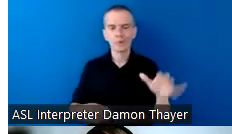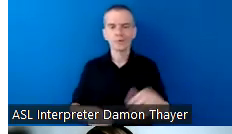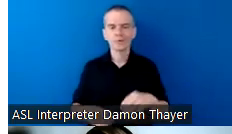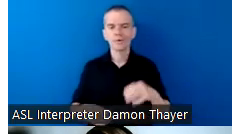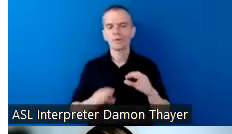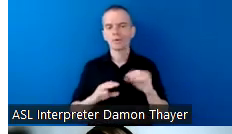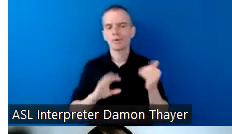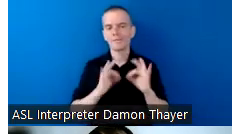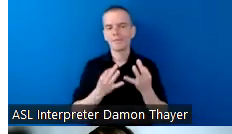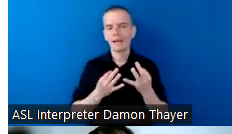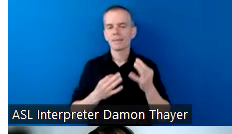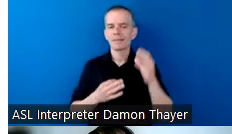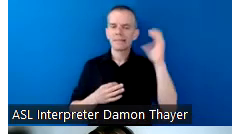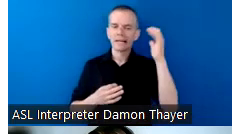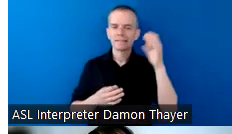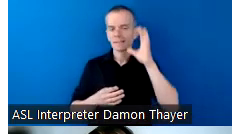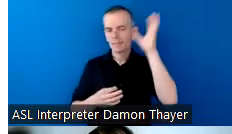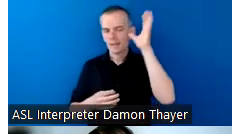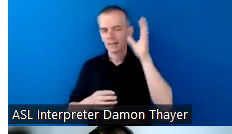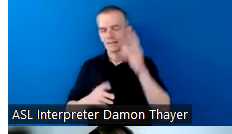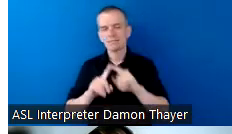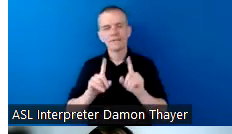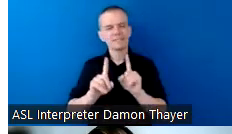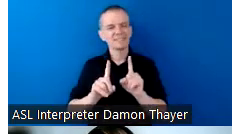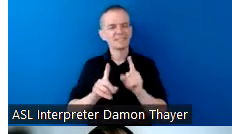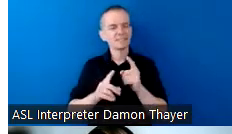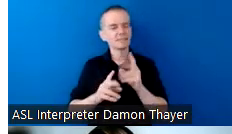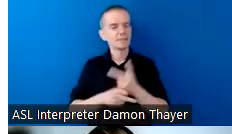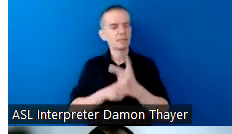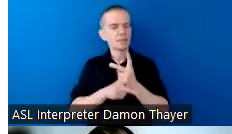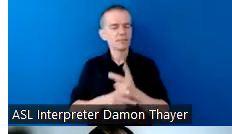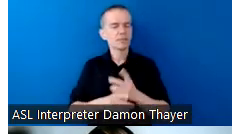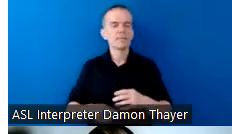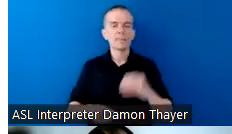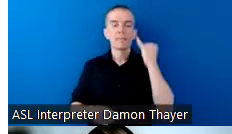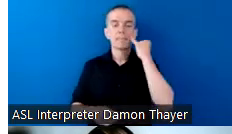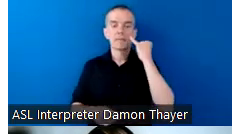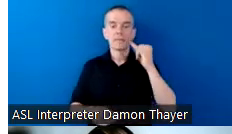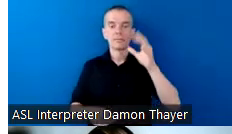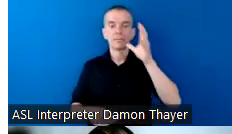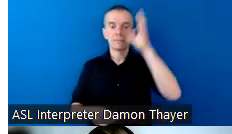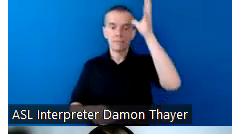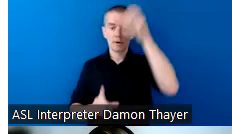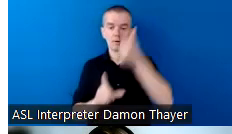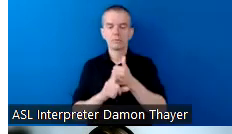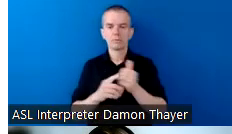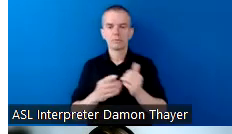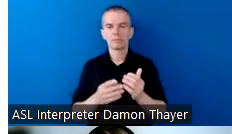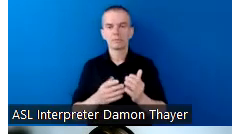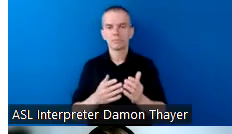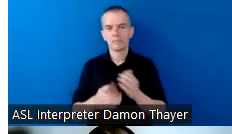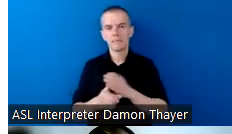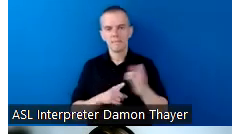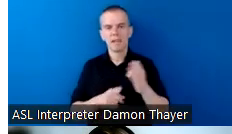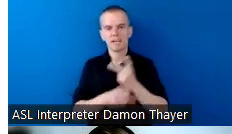parent. But you know, there is a caveat there. For example, if the parent is the primary caregiver or appointed caregiver